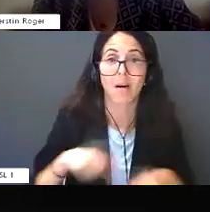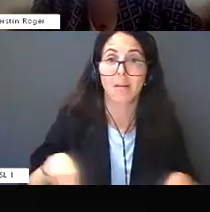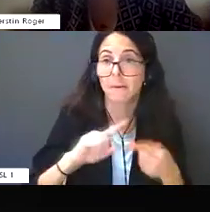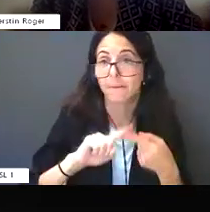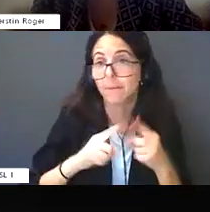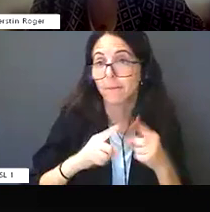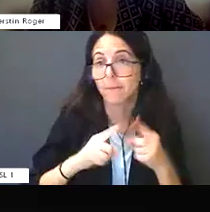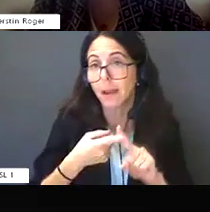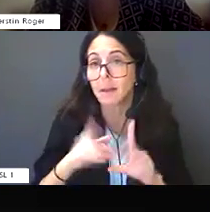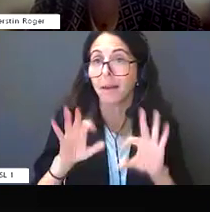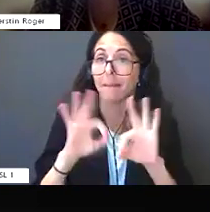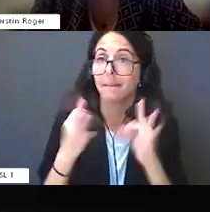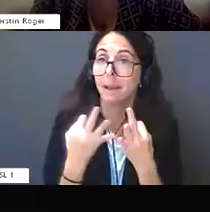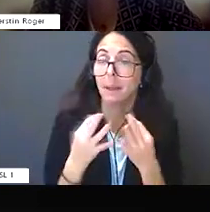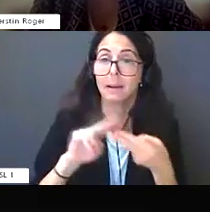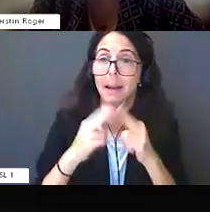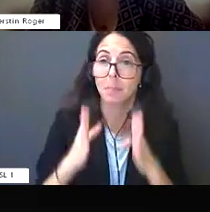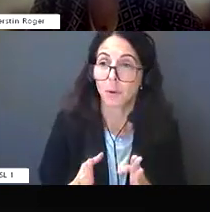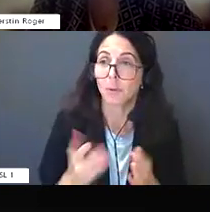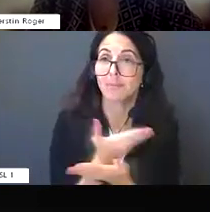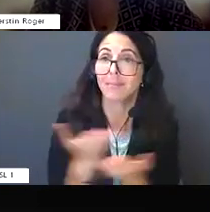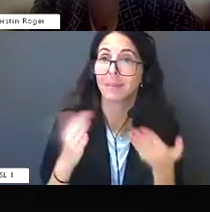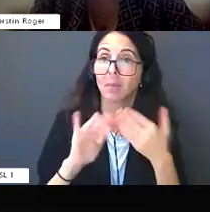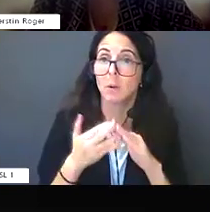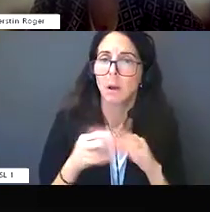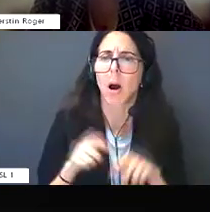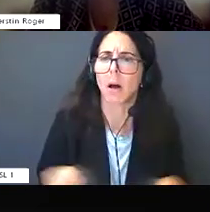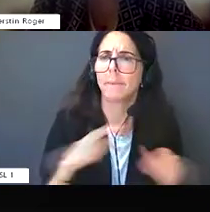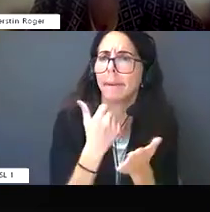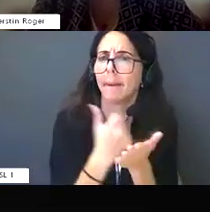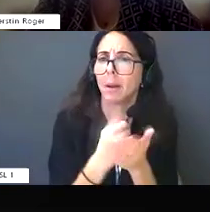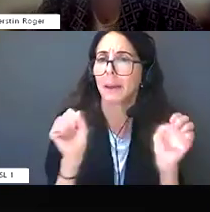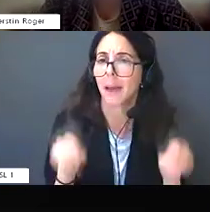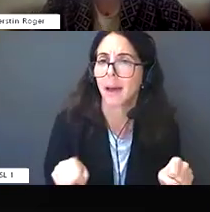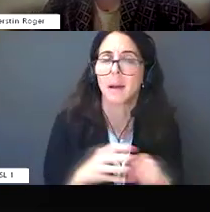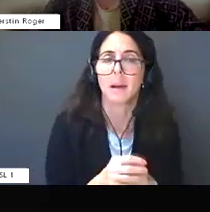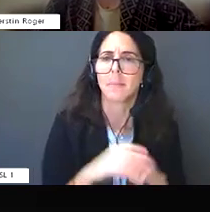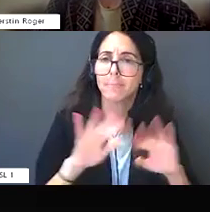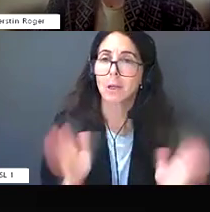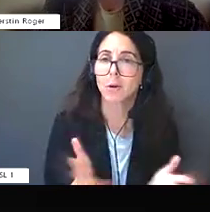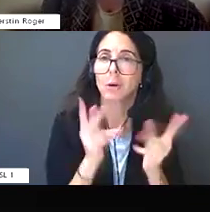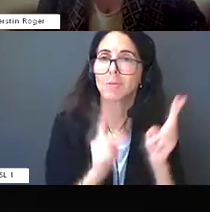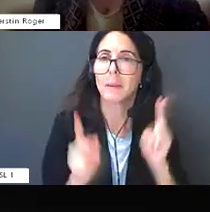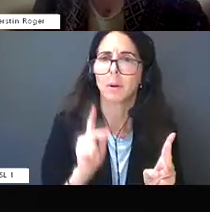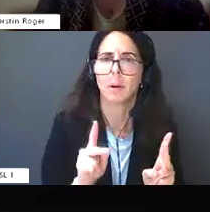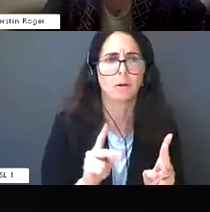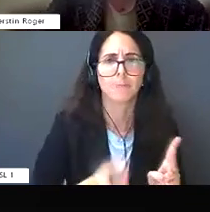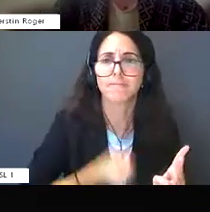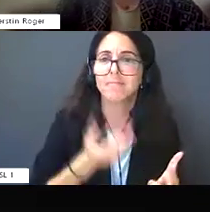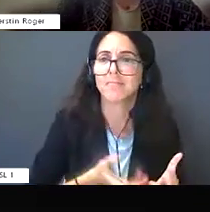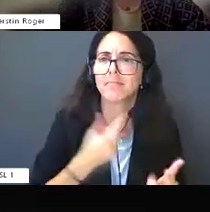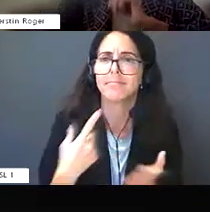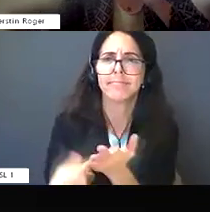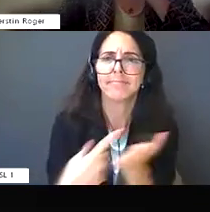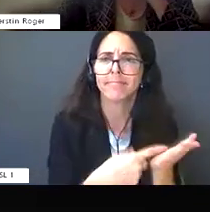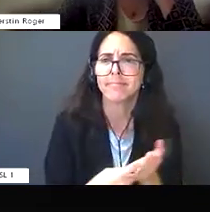community, we can help. We can encourage people to talk about elder abuse. And it starts with recognizing the